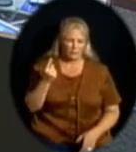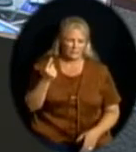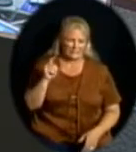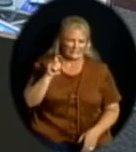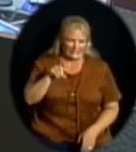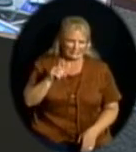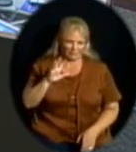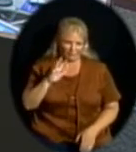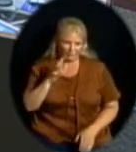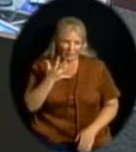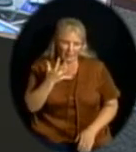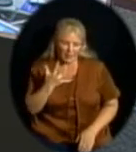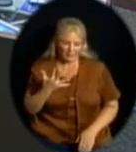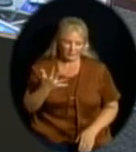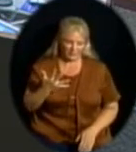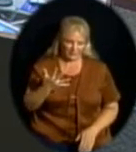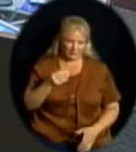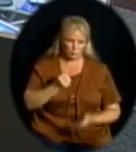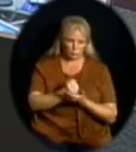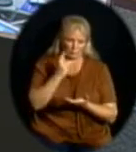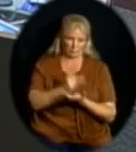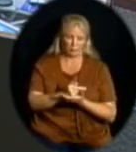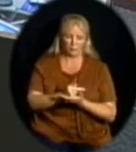hours to fix it and about 20 minutes to eat it.